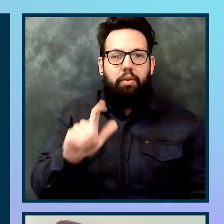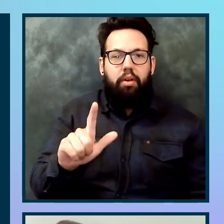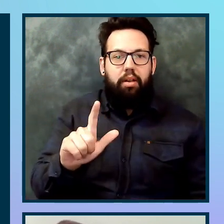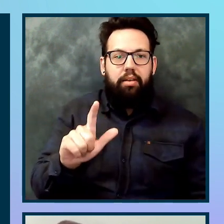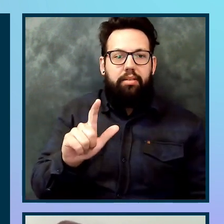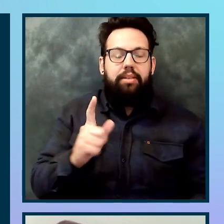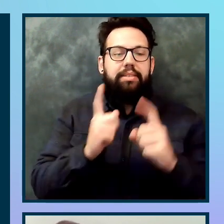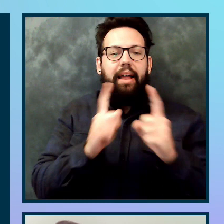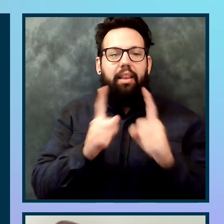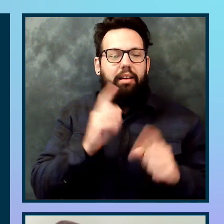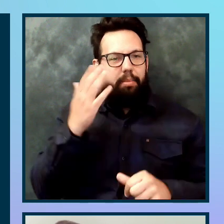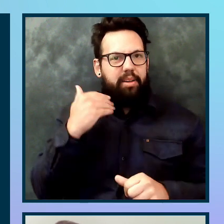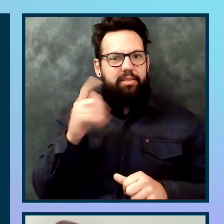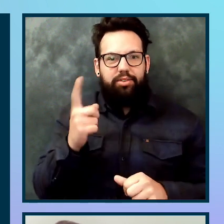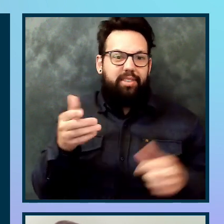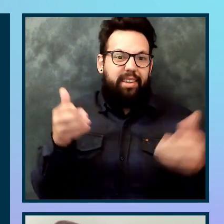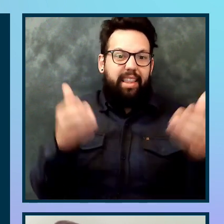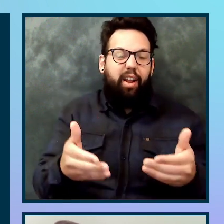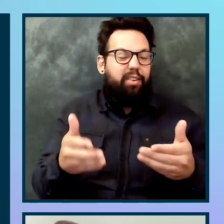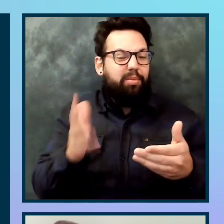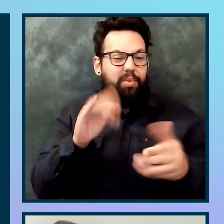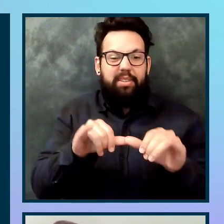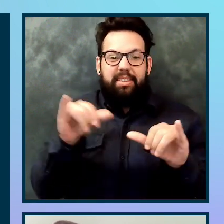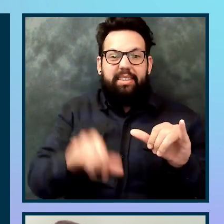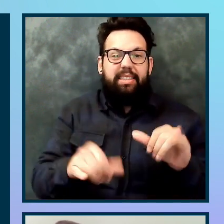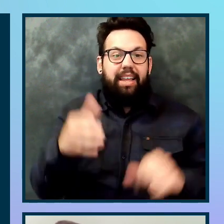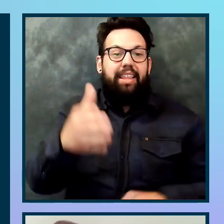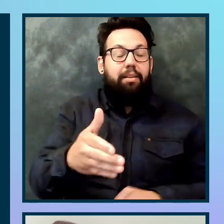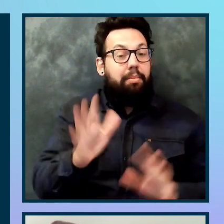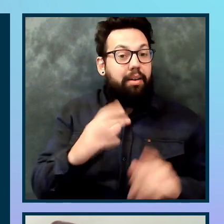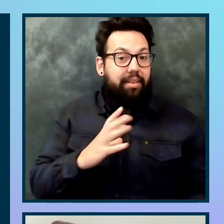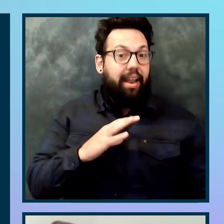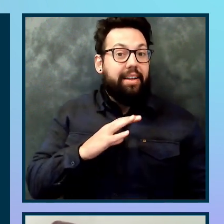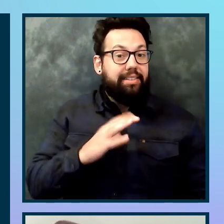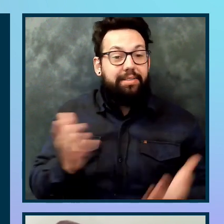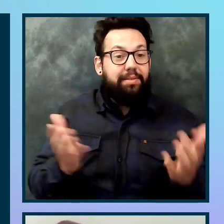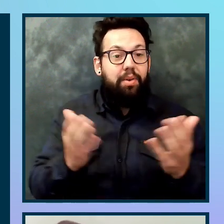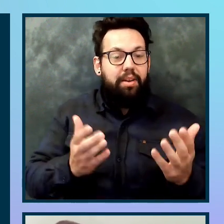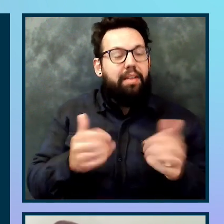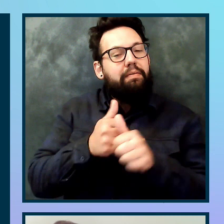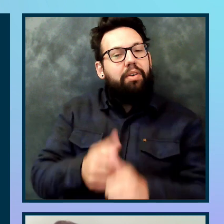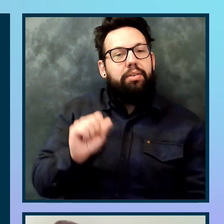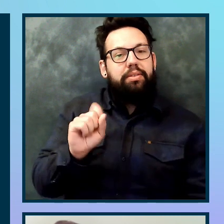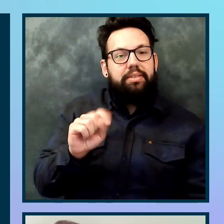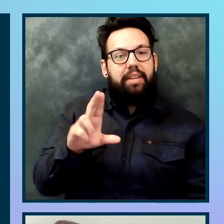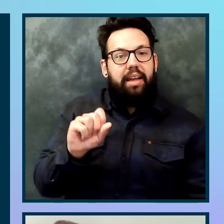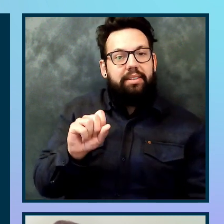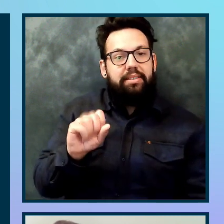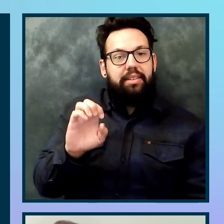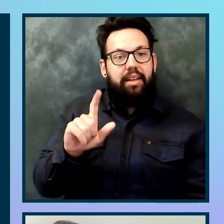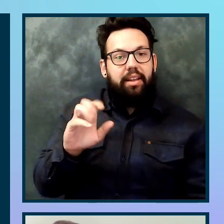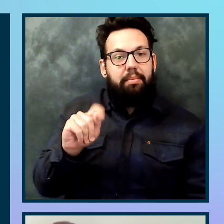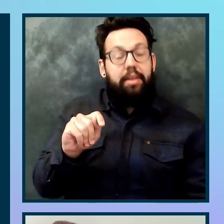and it's going to stay there. But the nice thing about this is that it follows the status element. So anytime the screen reader wants to find out